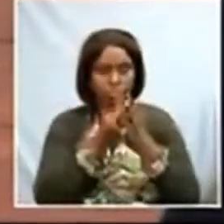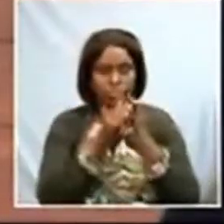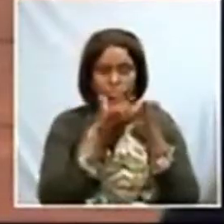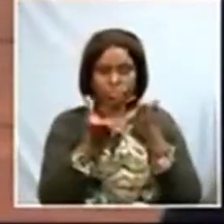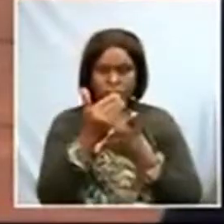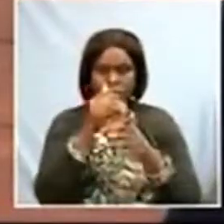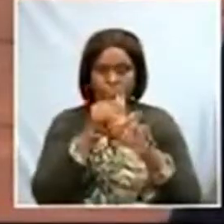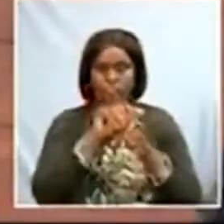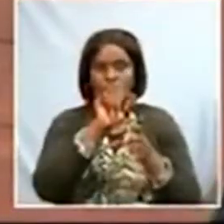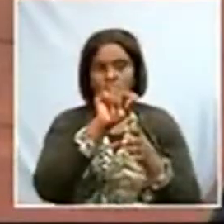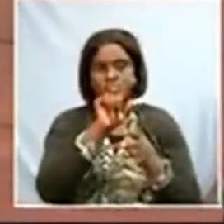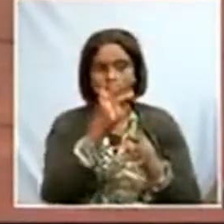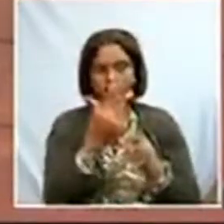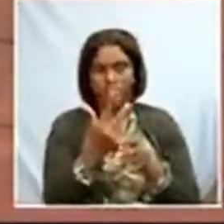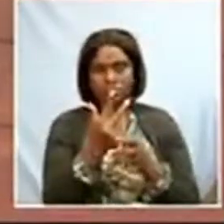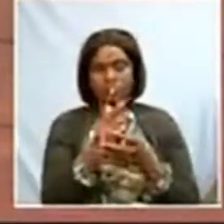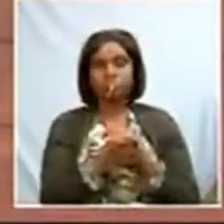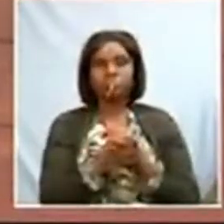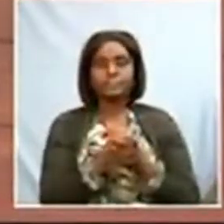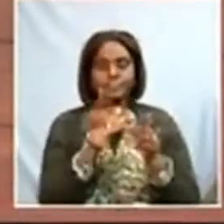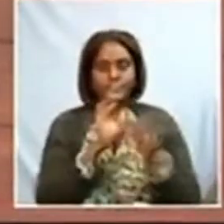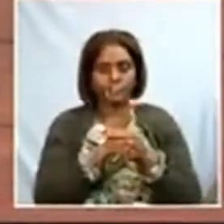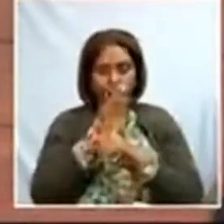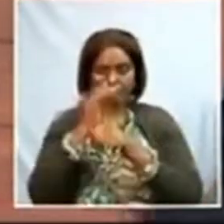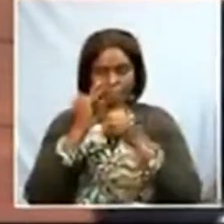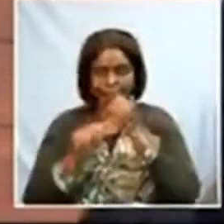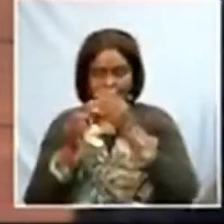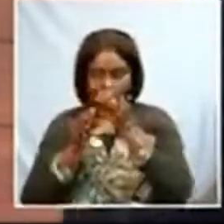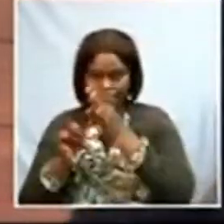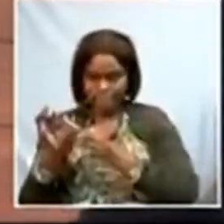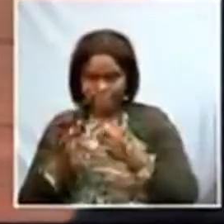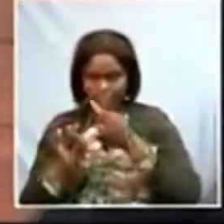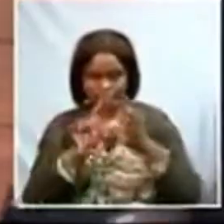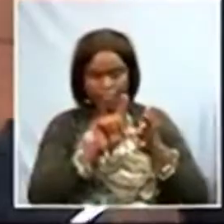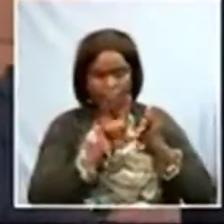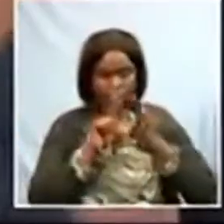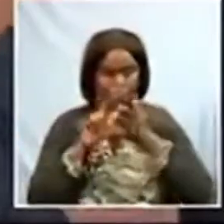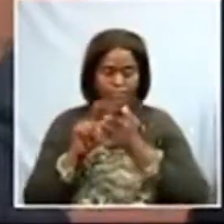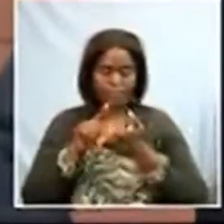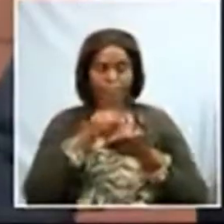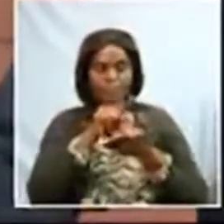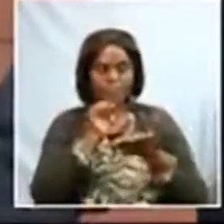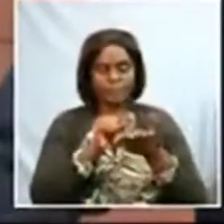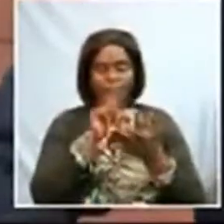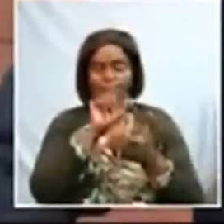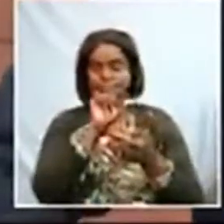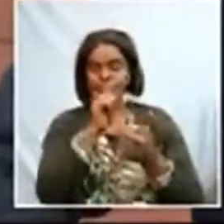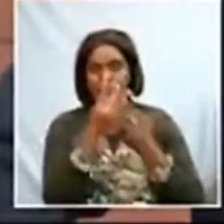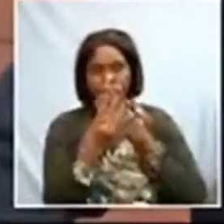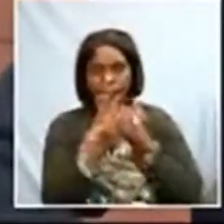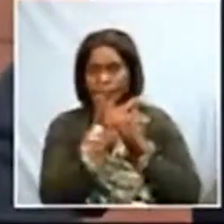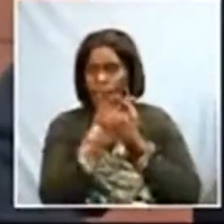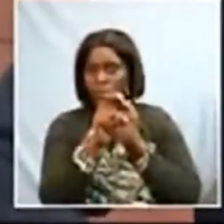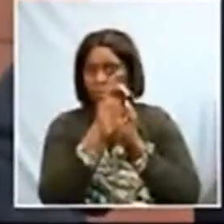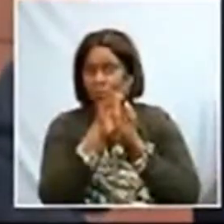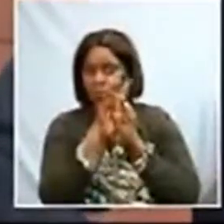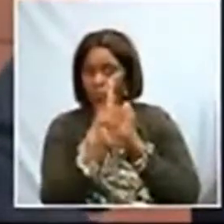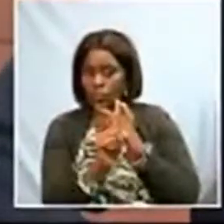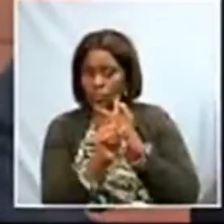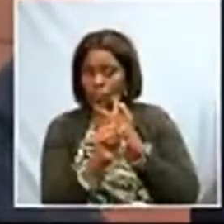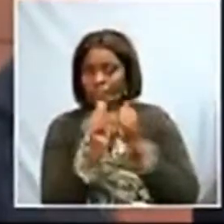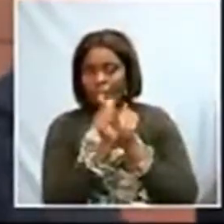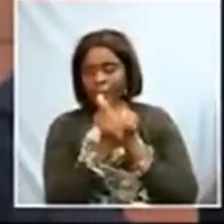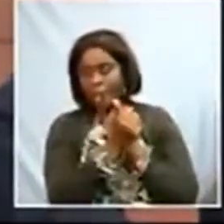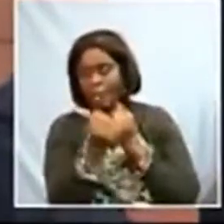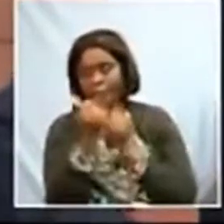in 2023. Then there is a description on repayment here, 2024 241 and the